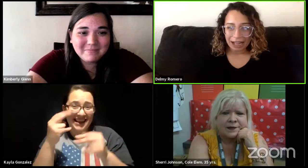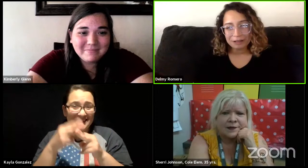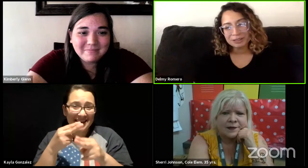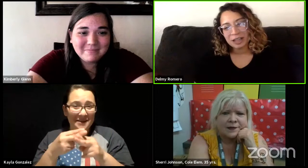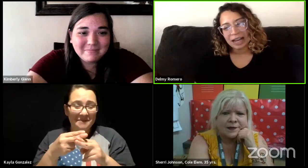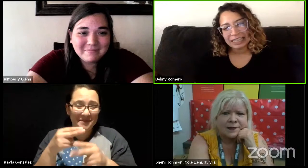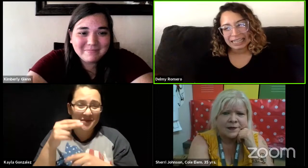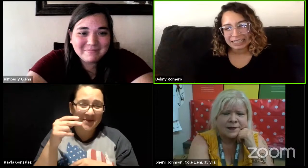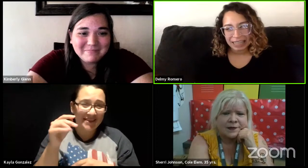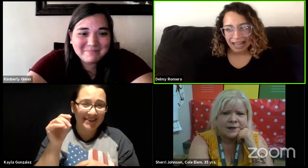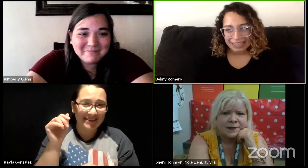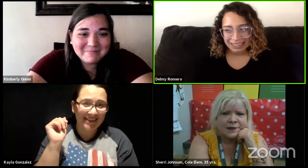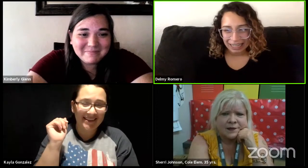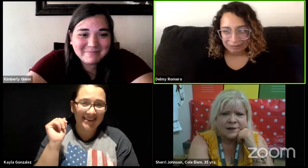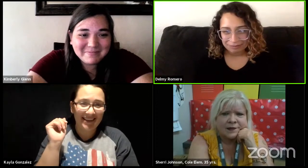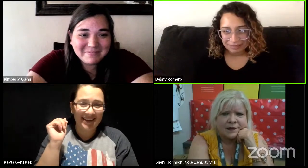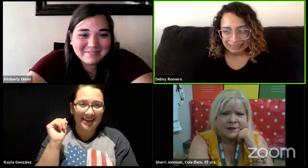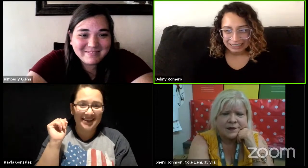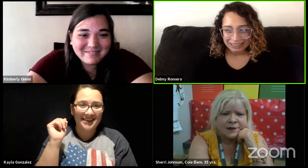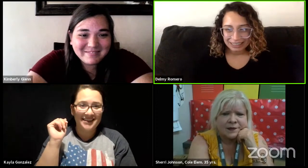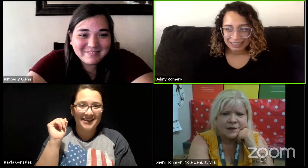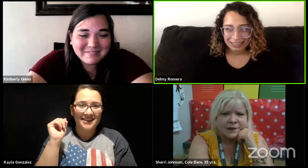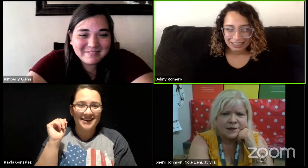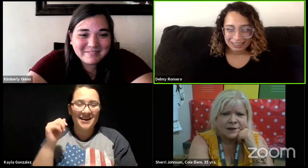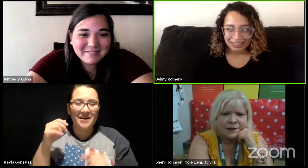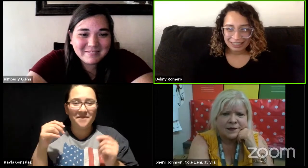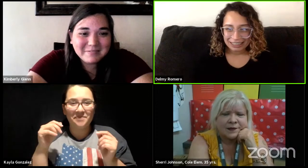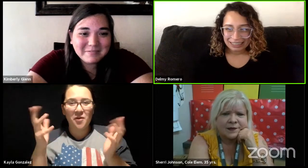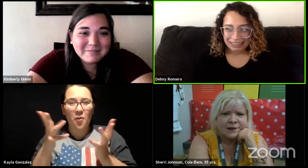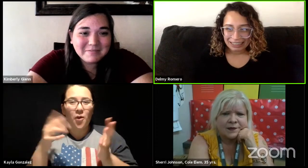Kayla, I'll try to guess the last name.